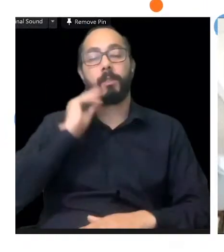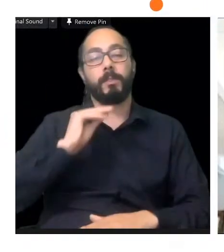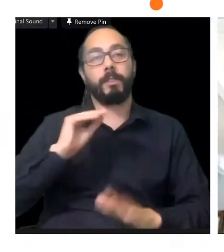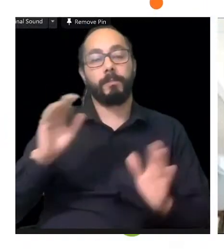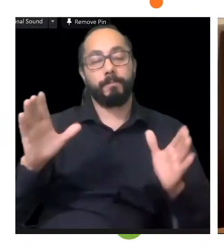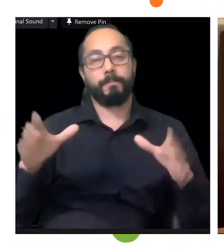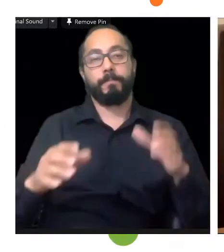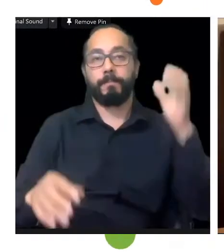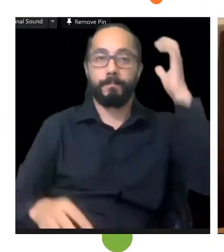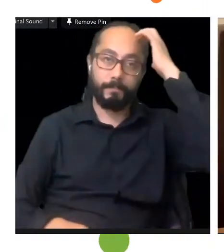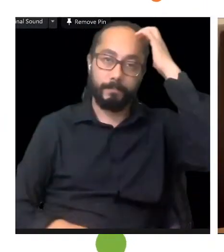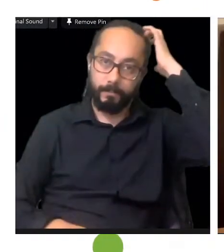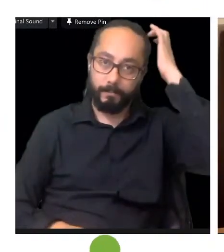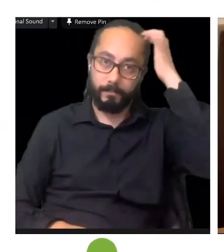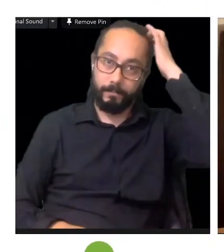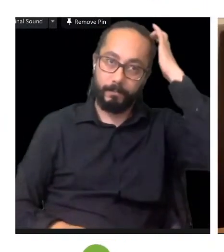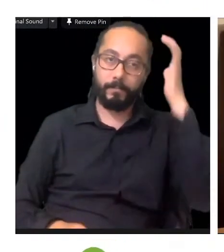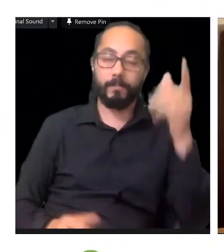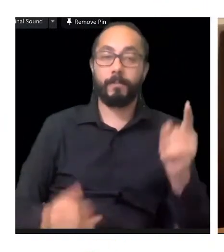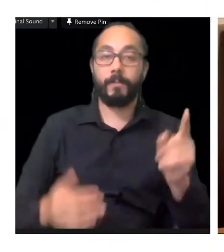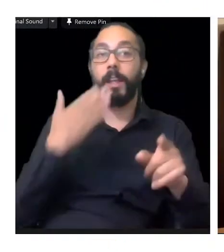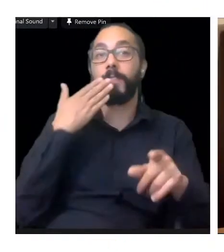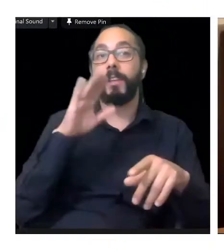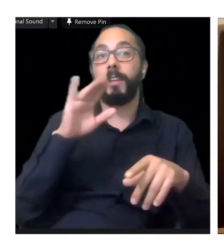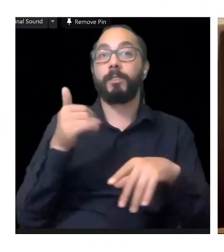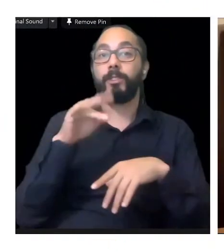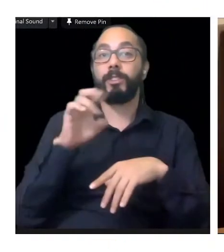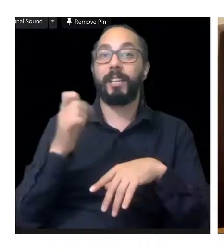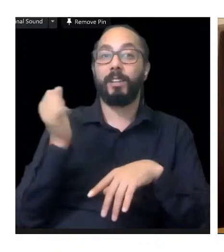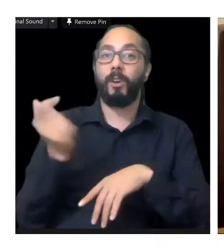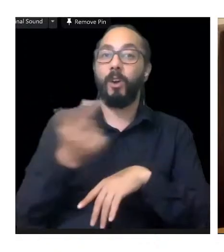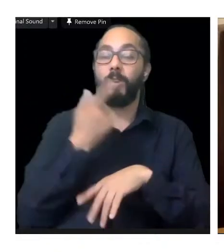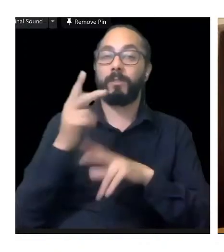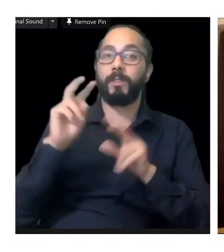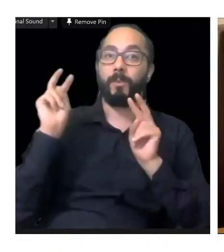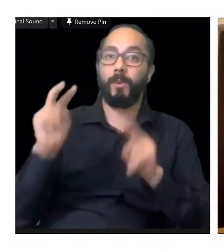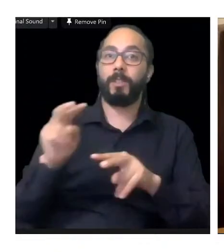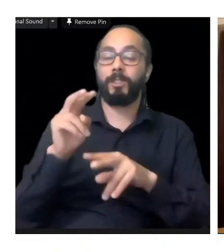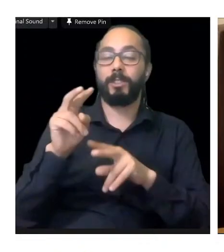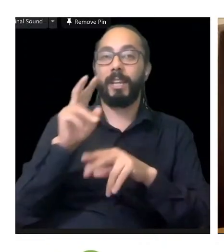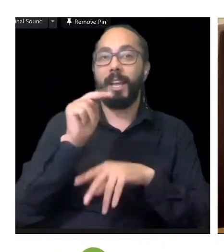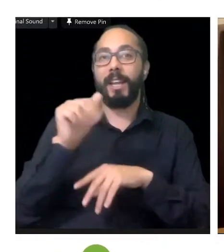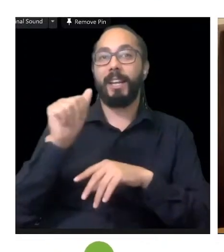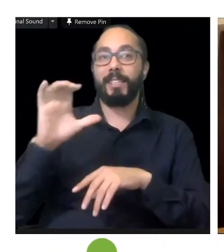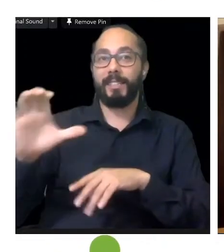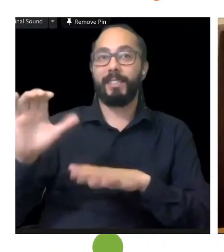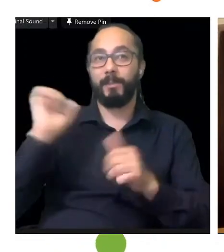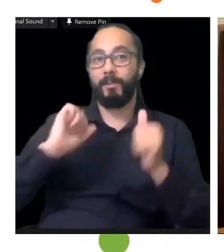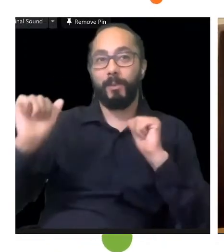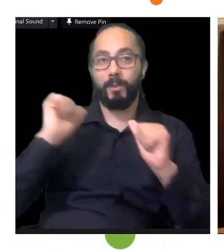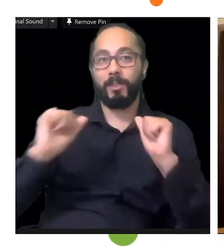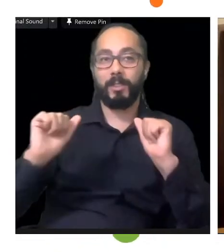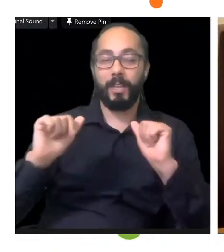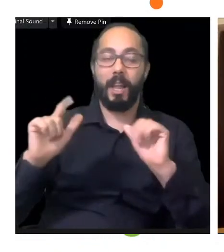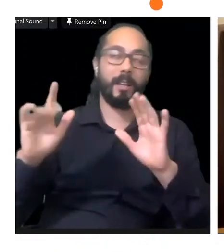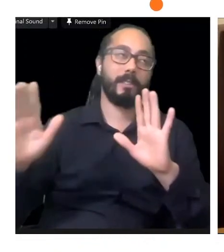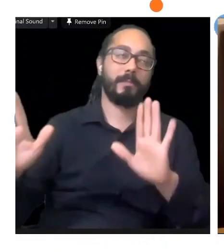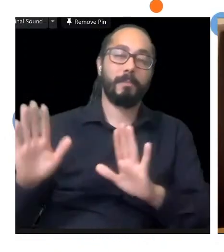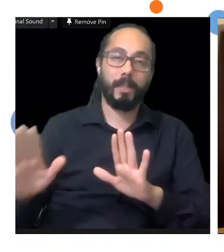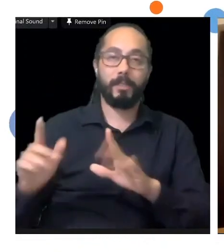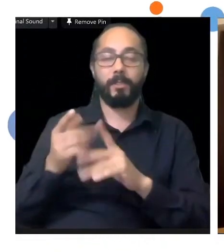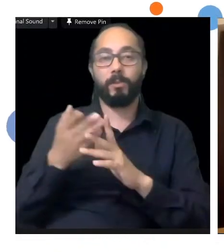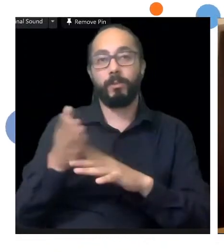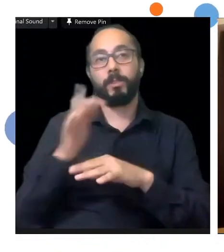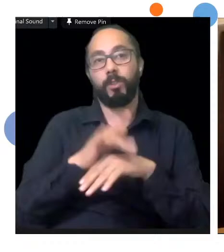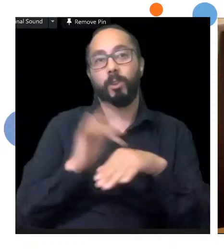much, Jane. That's really inspiring. We've all been watching the NAC's Canada Performs with great glee over these early days. Can